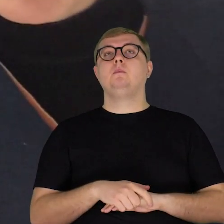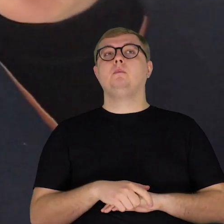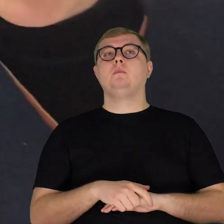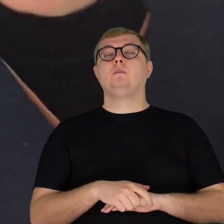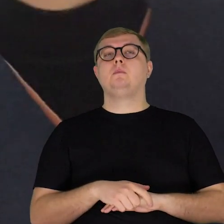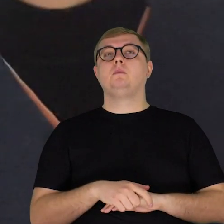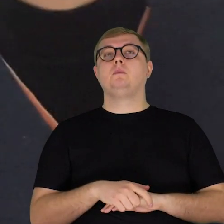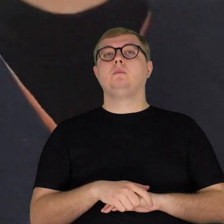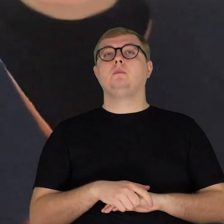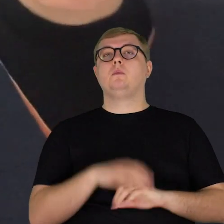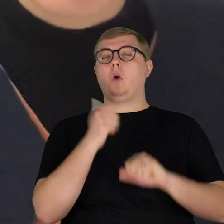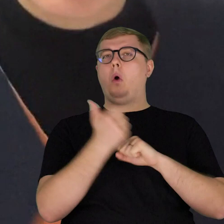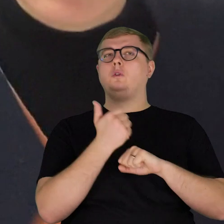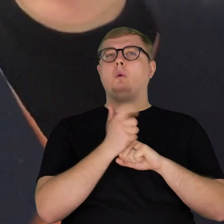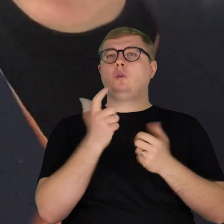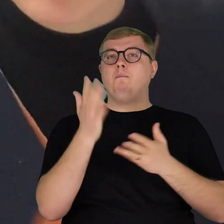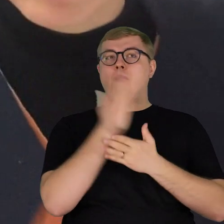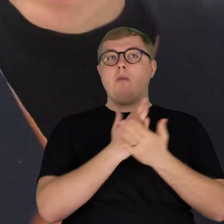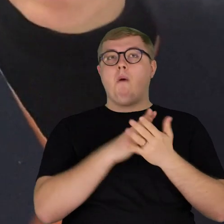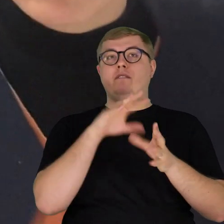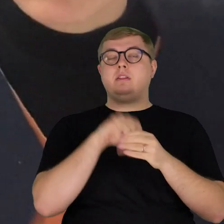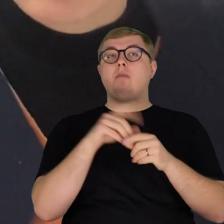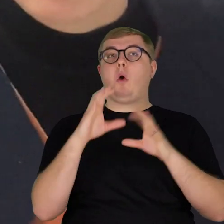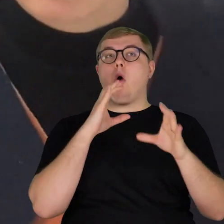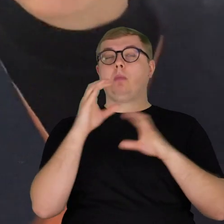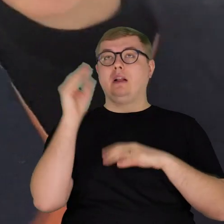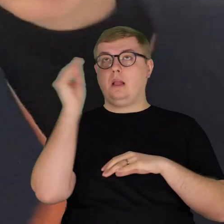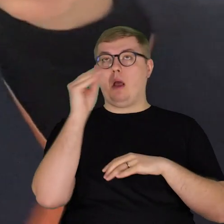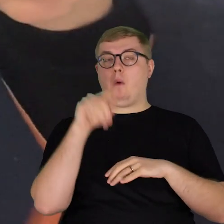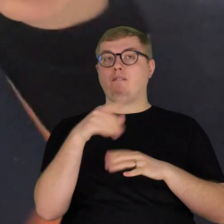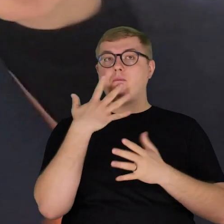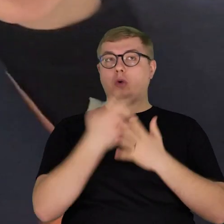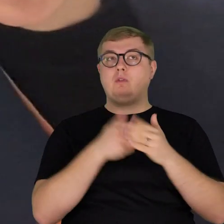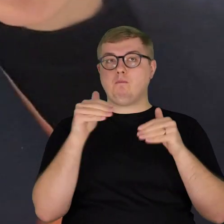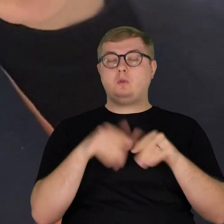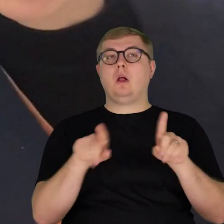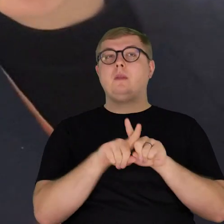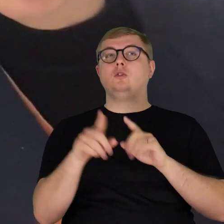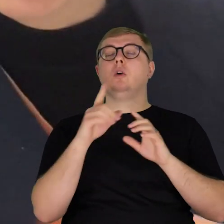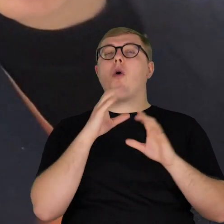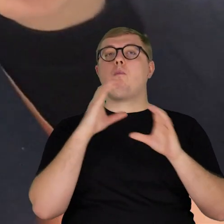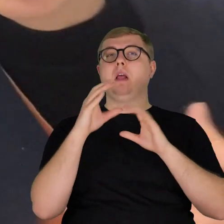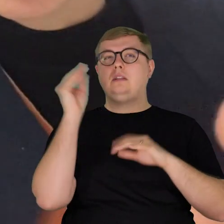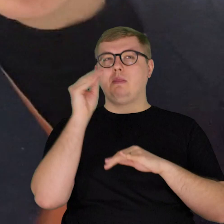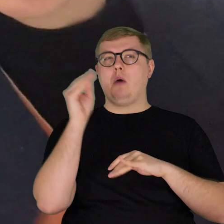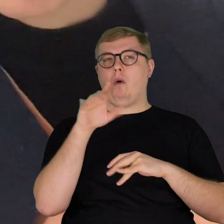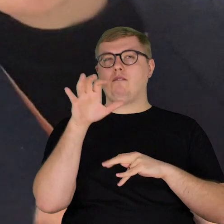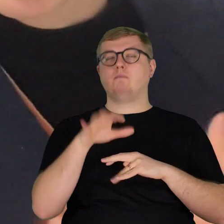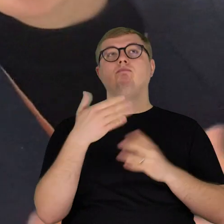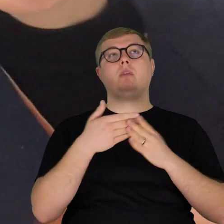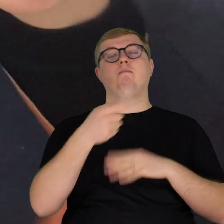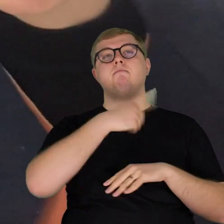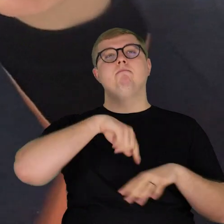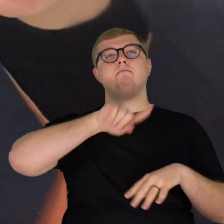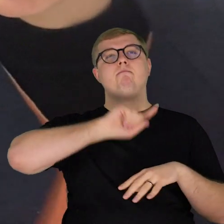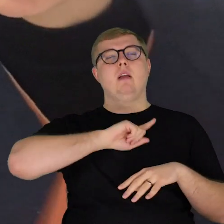that mapping could be used in a scientific communication or for scientific communication, for the way we